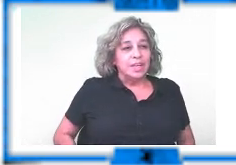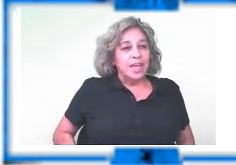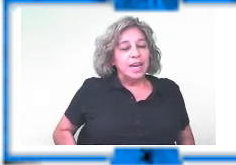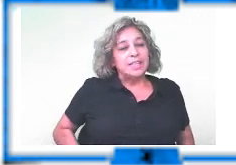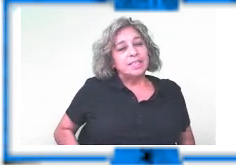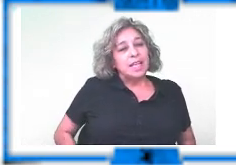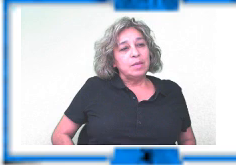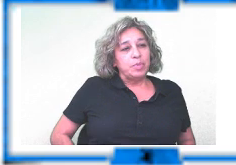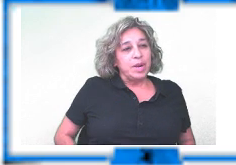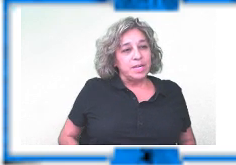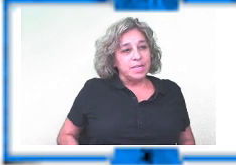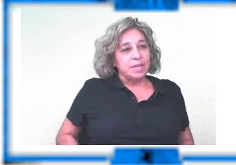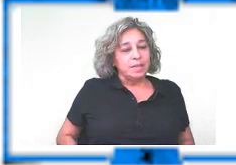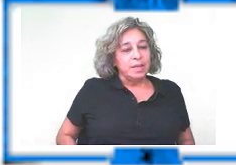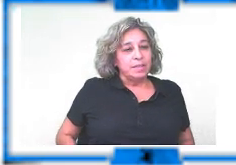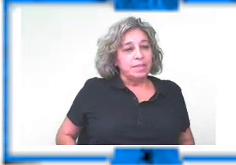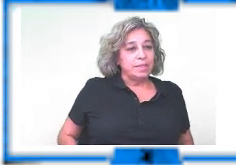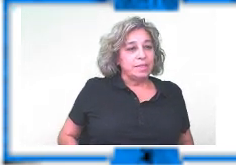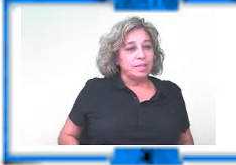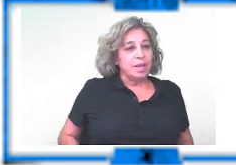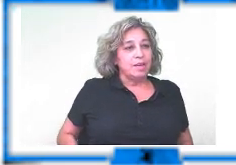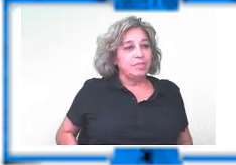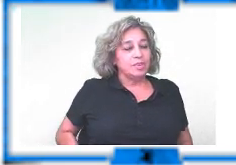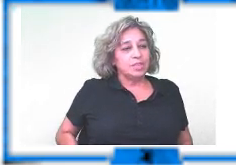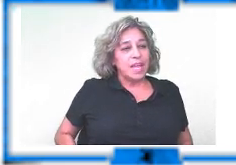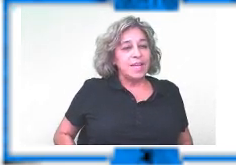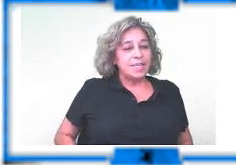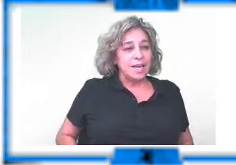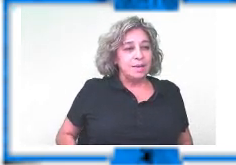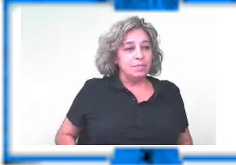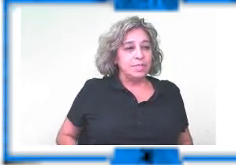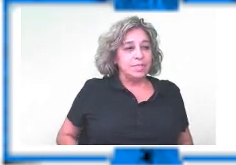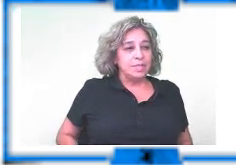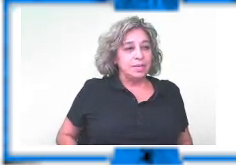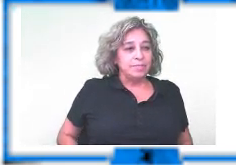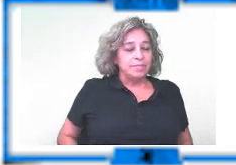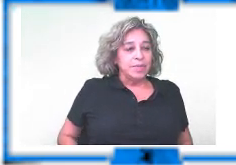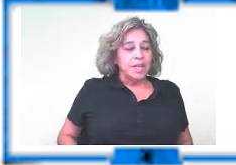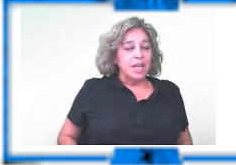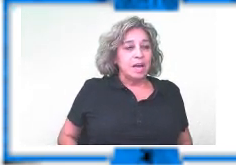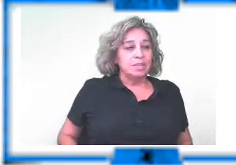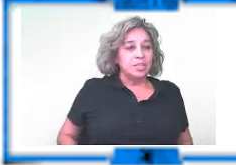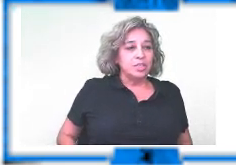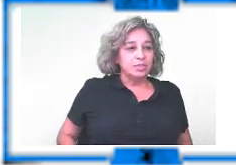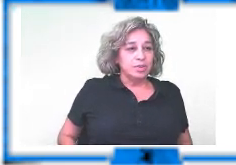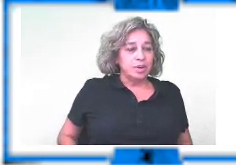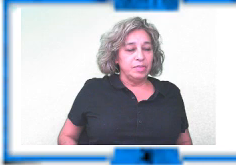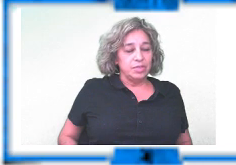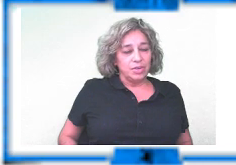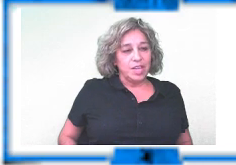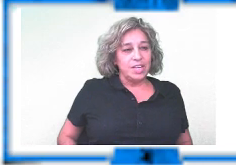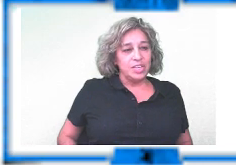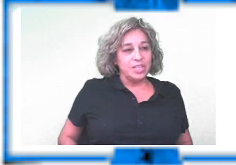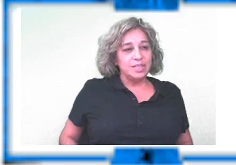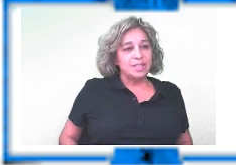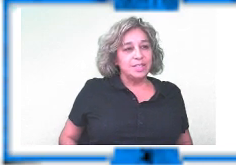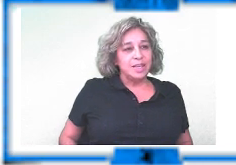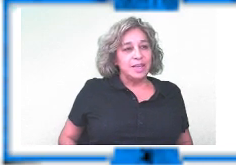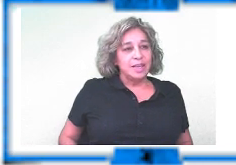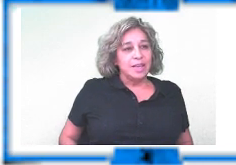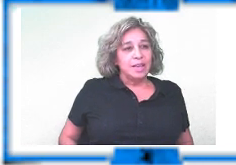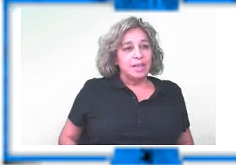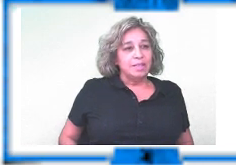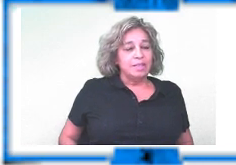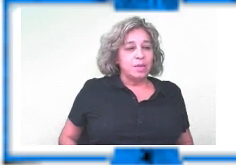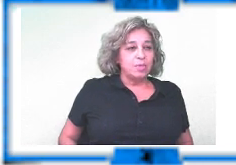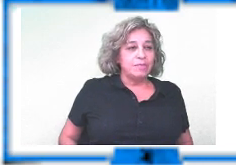Celebro and I celebrate que esas ocho veces, of those 8 times en dos on 2 of those occasions sean